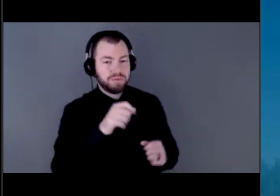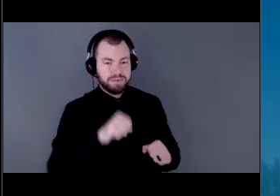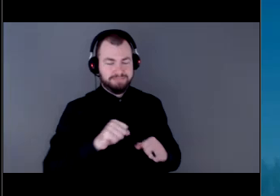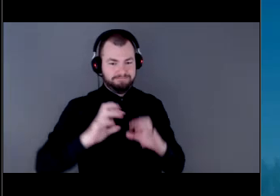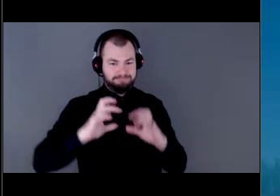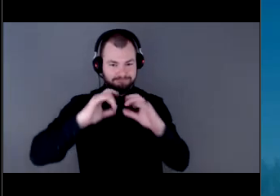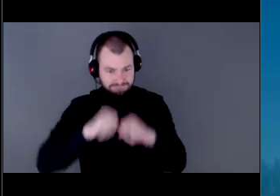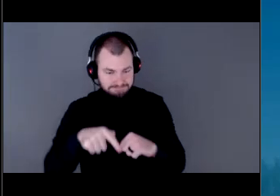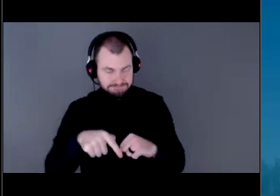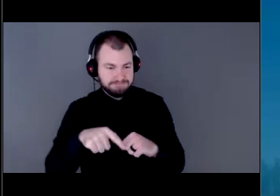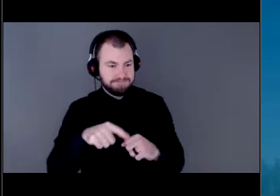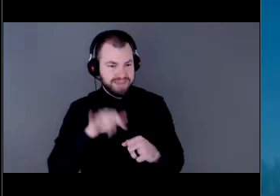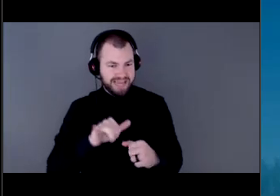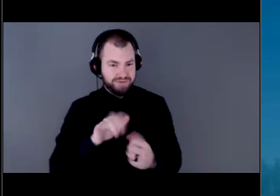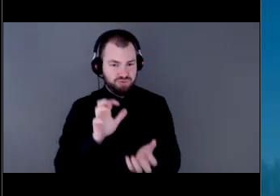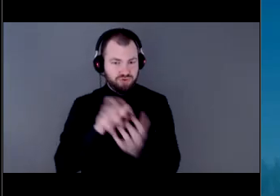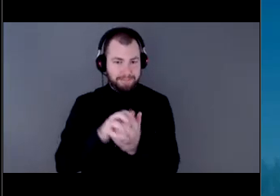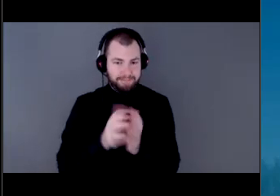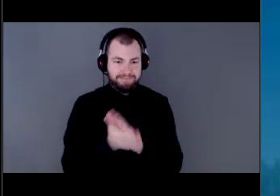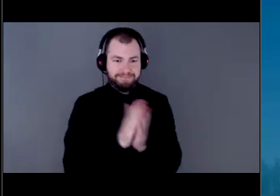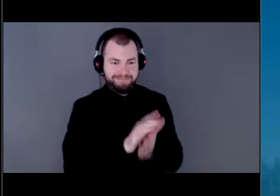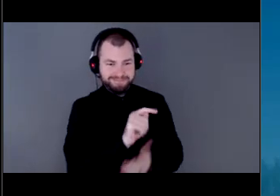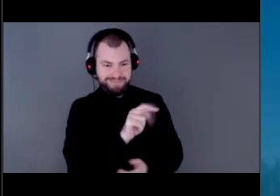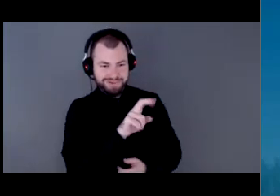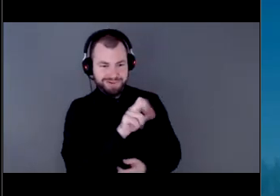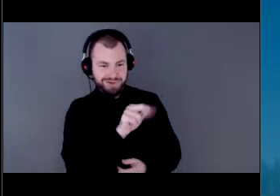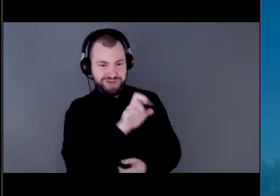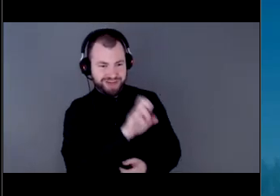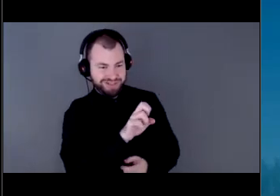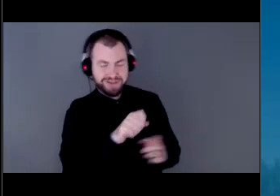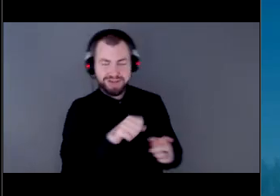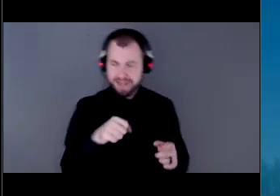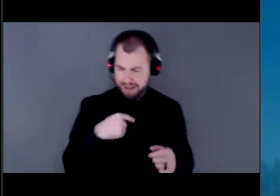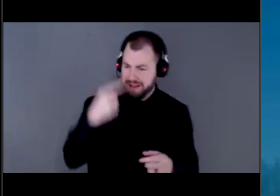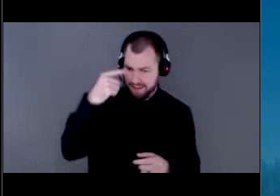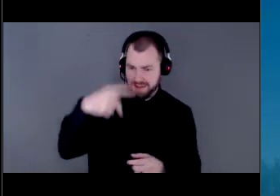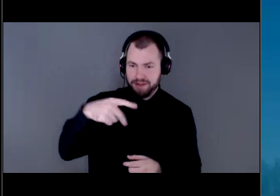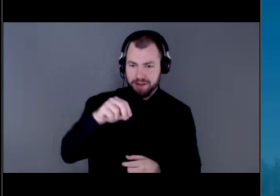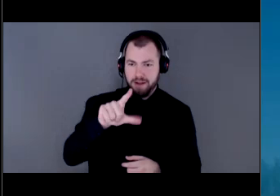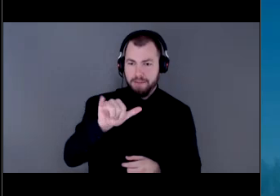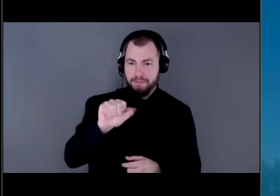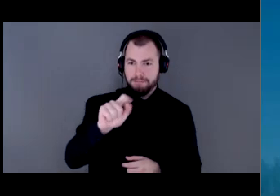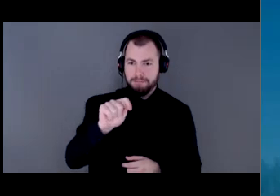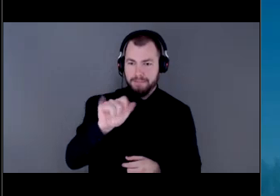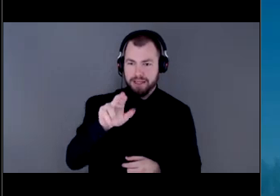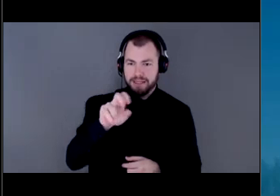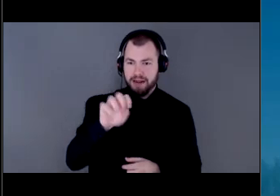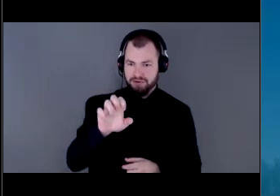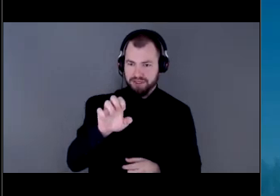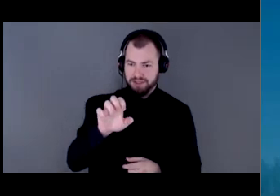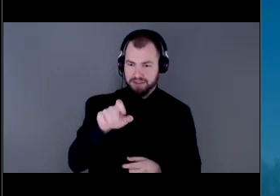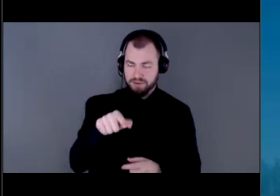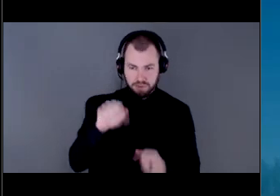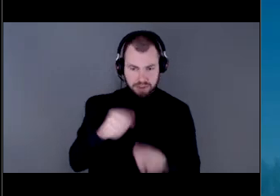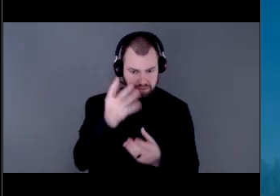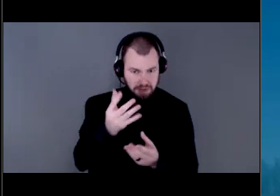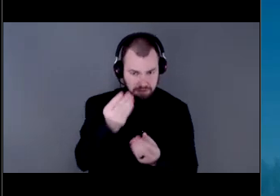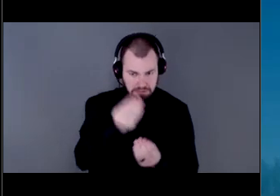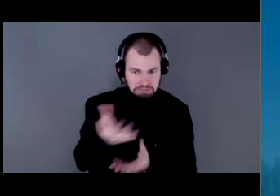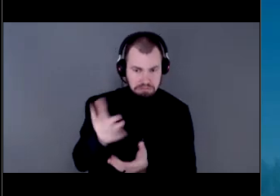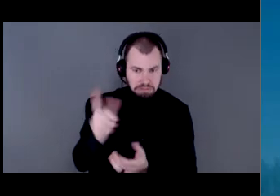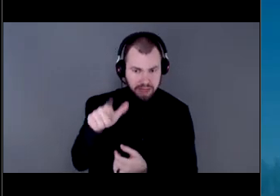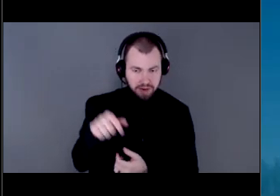to treasure. Yeah, I believe they're polystyrene, so I can get you that information later. Yeah. Yeah,